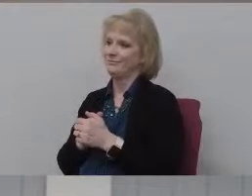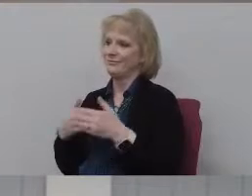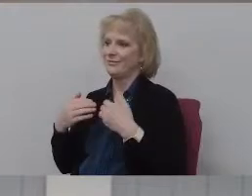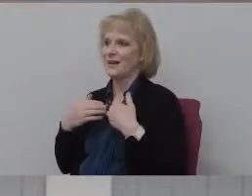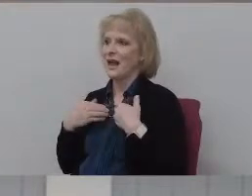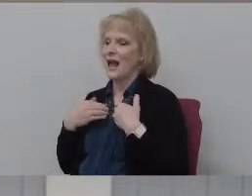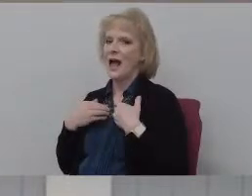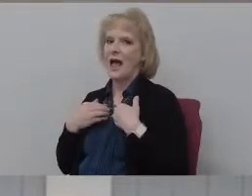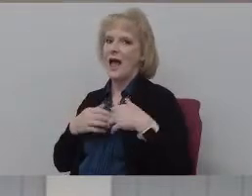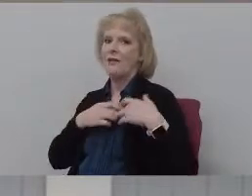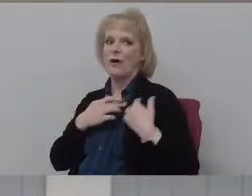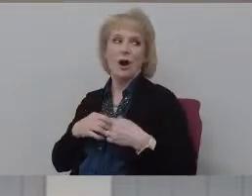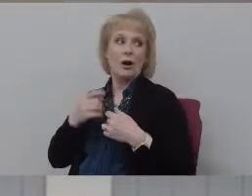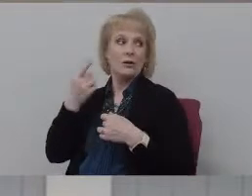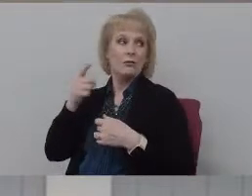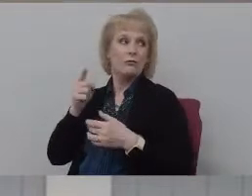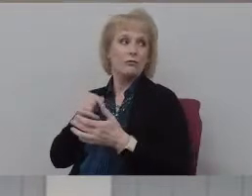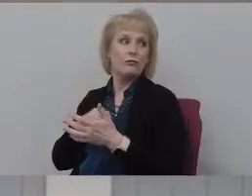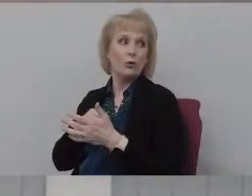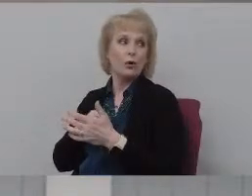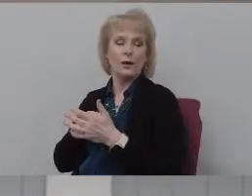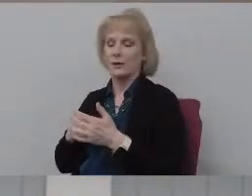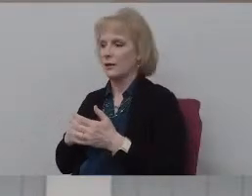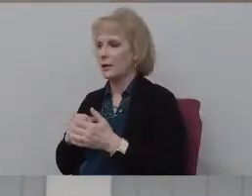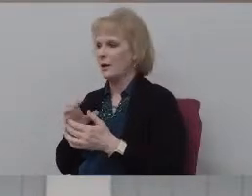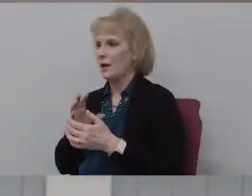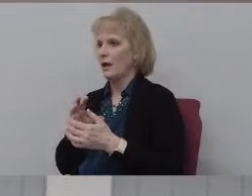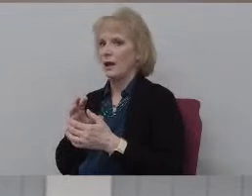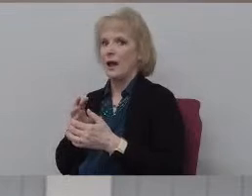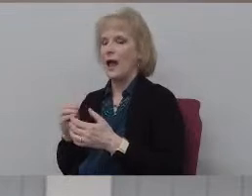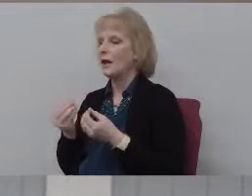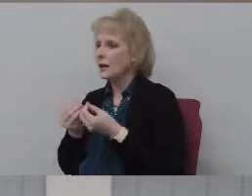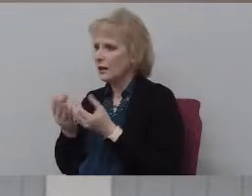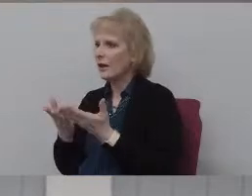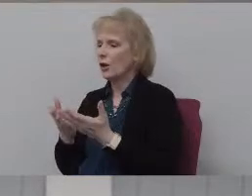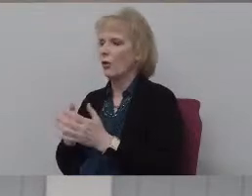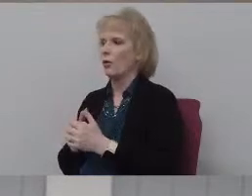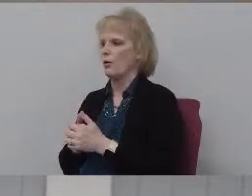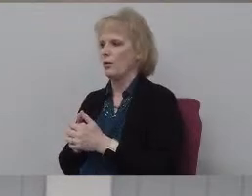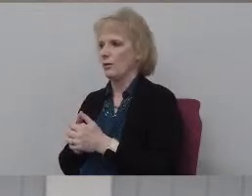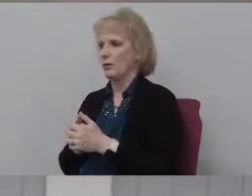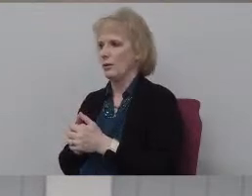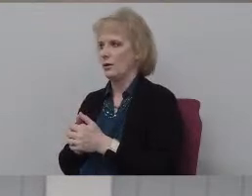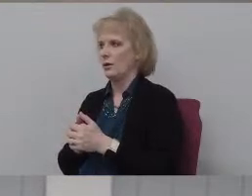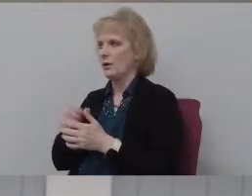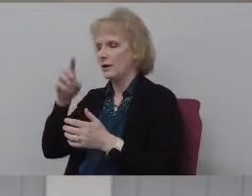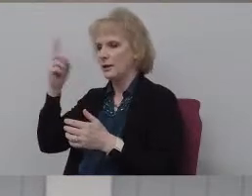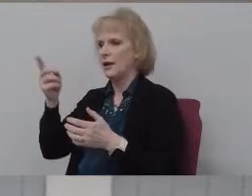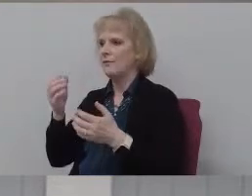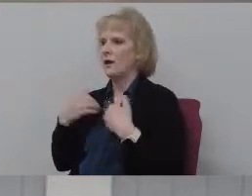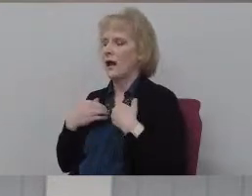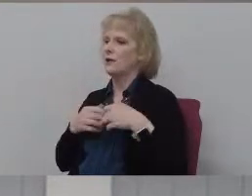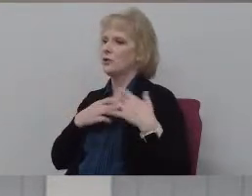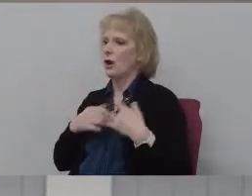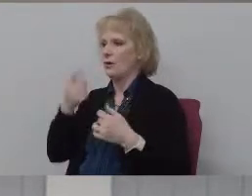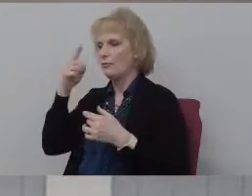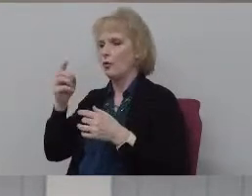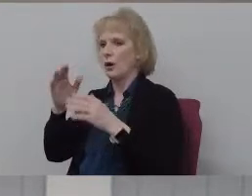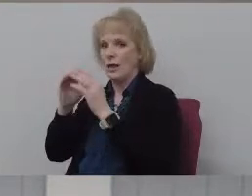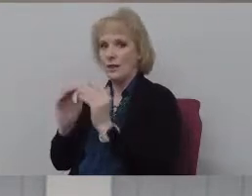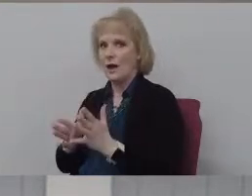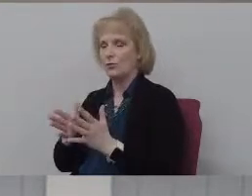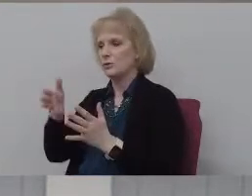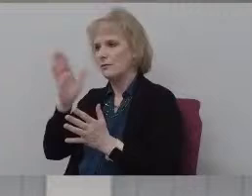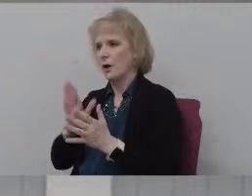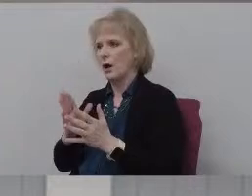But then let go of it, okay? So David has a heart for the house of God, but he is supposed to remember that